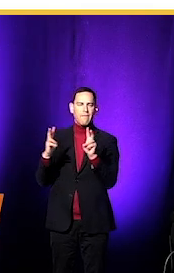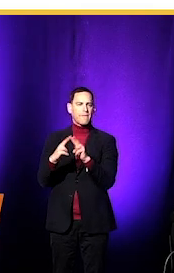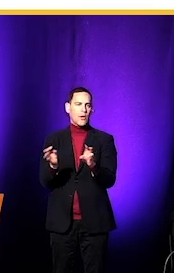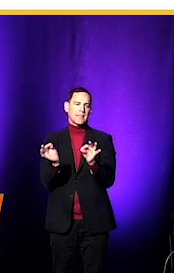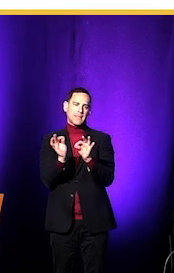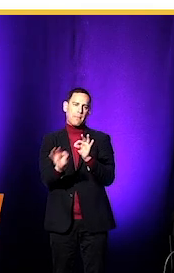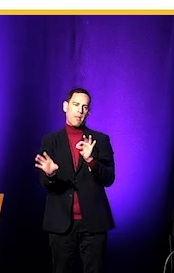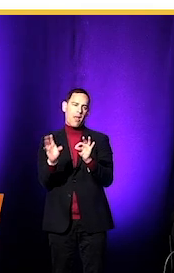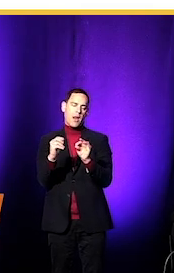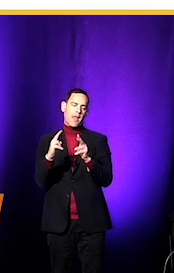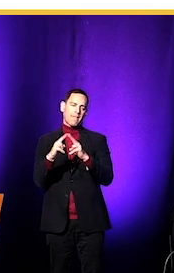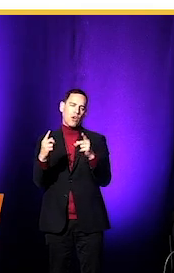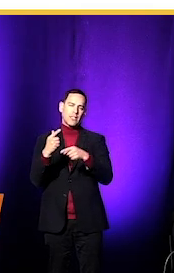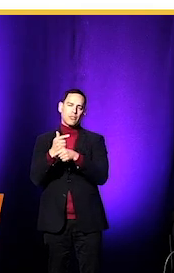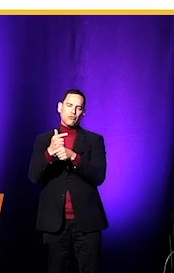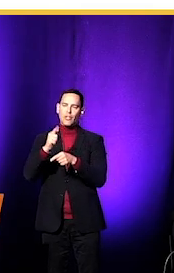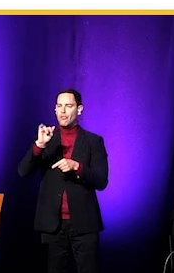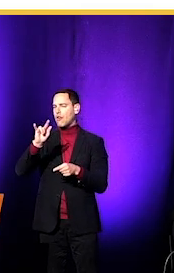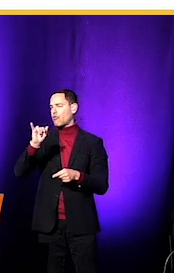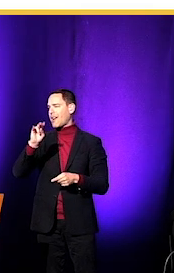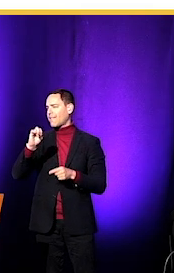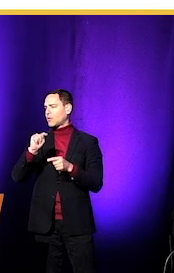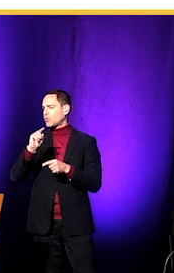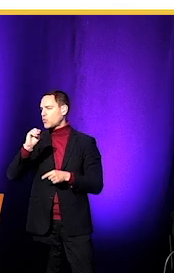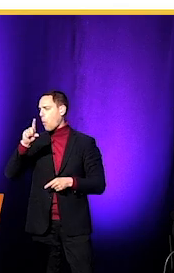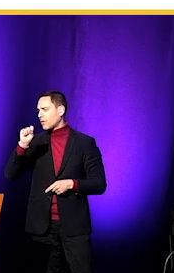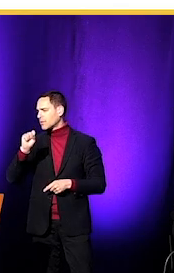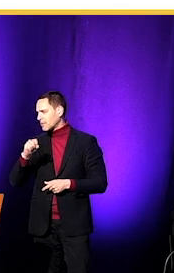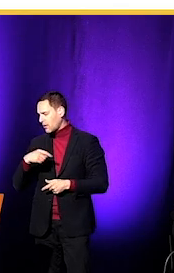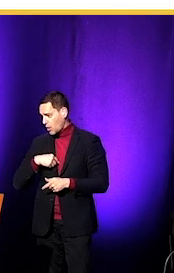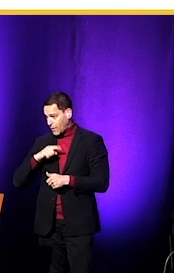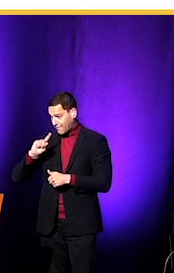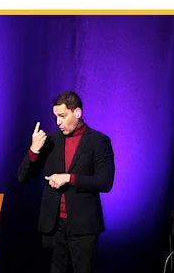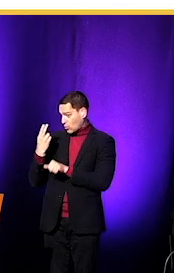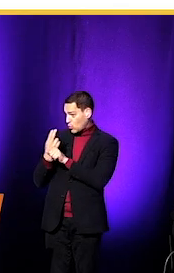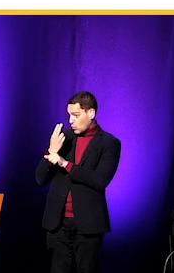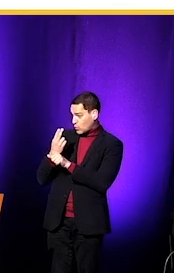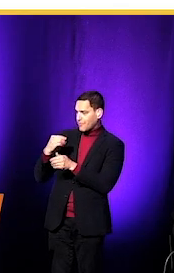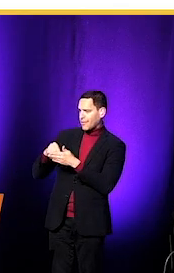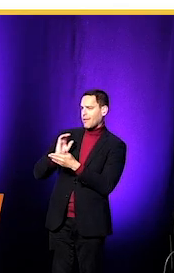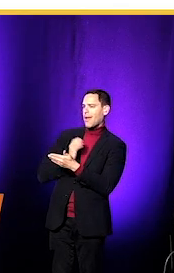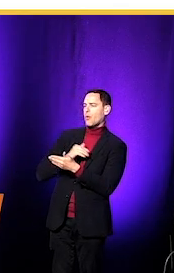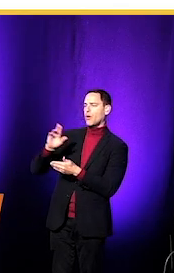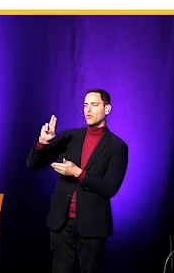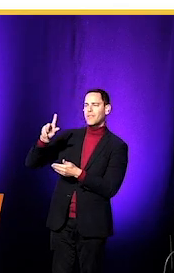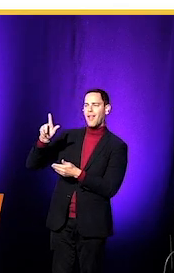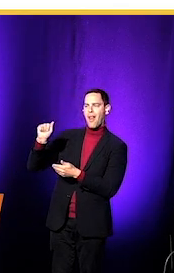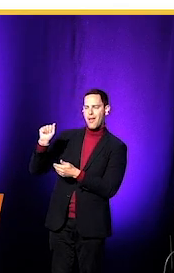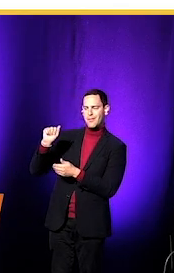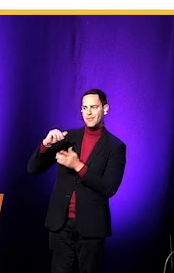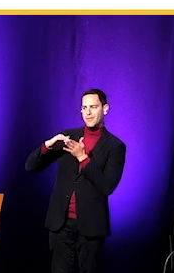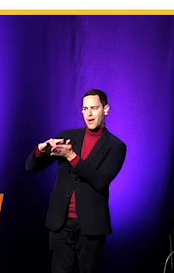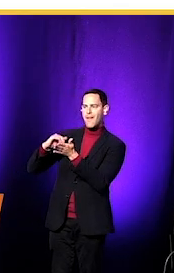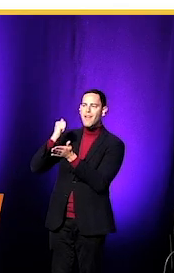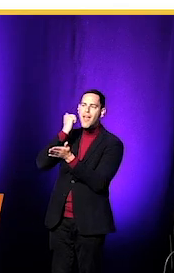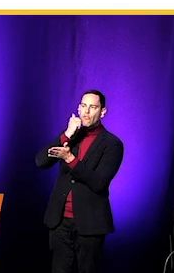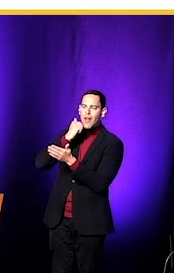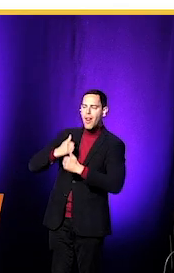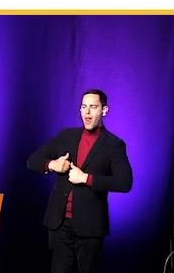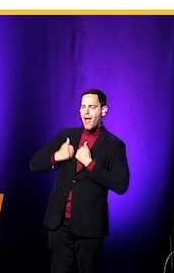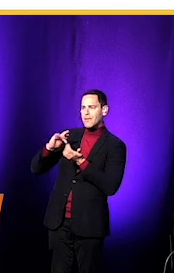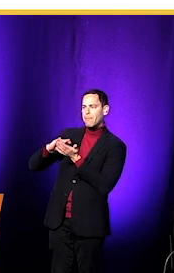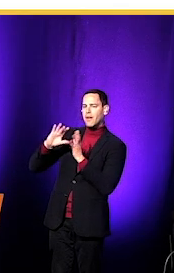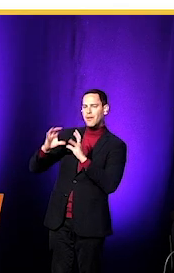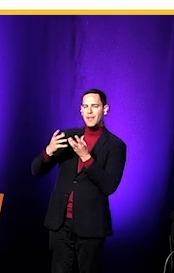tools I think I've ever used. We first used this in our UCLA study of the everyday lives of middle-class families, directed by